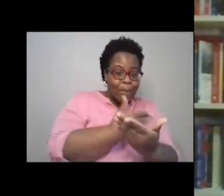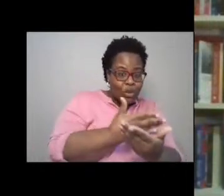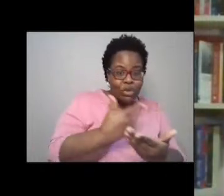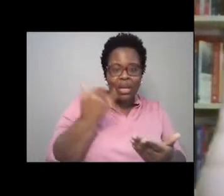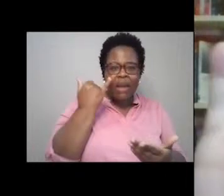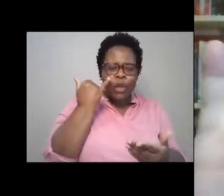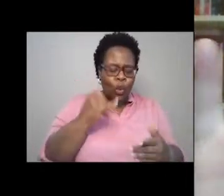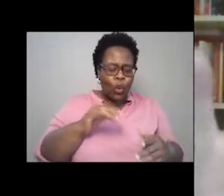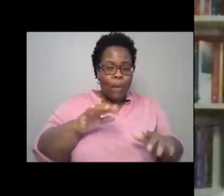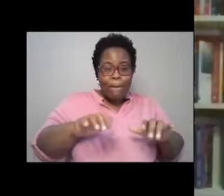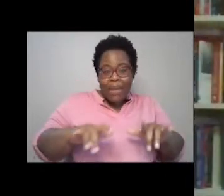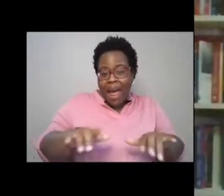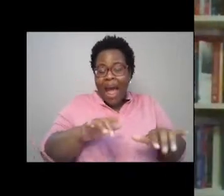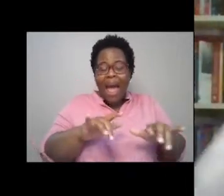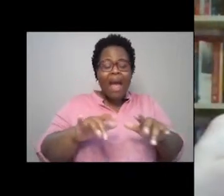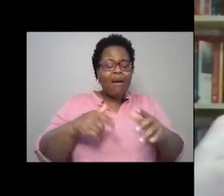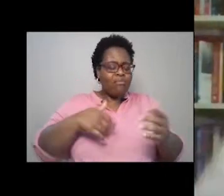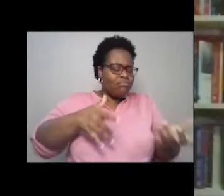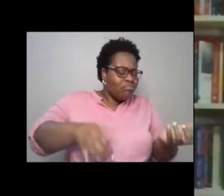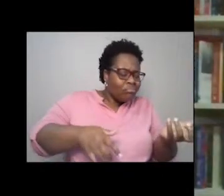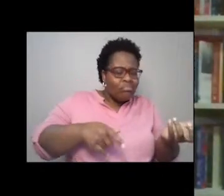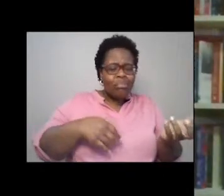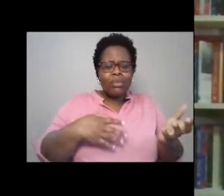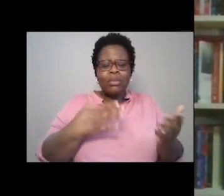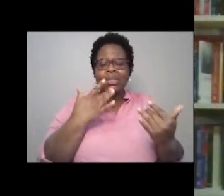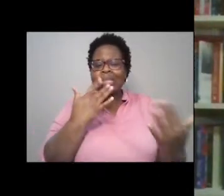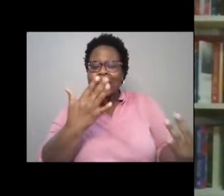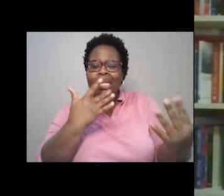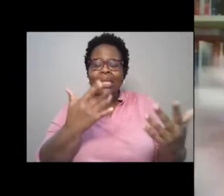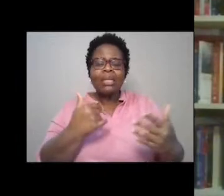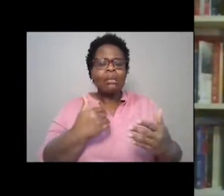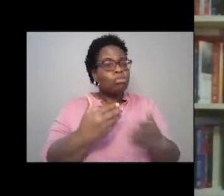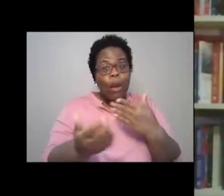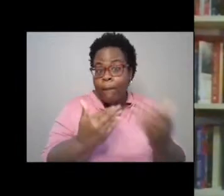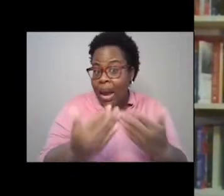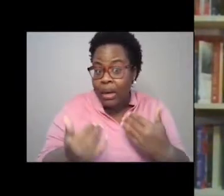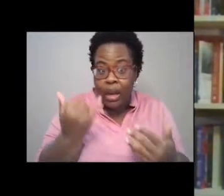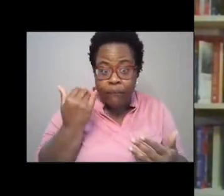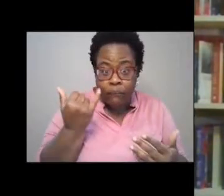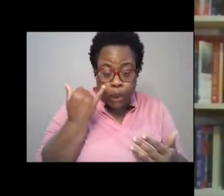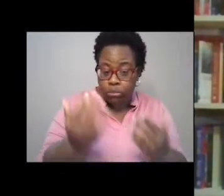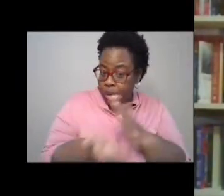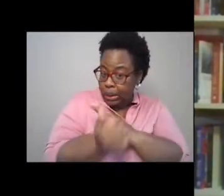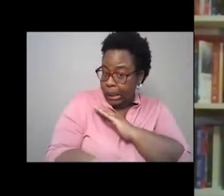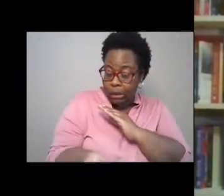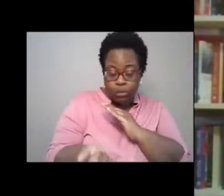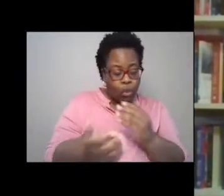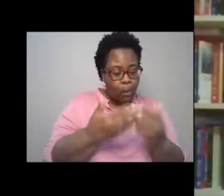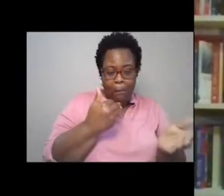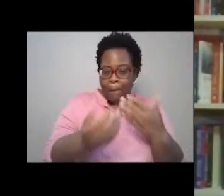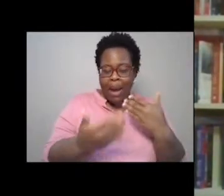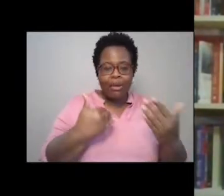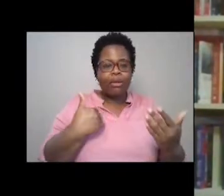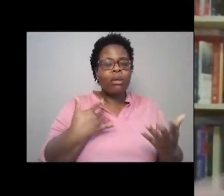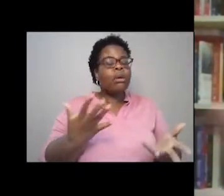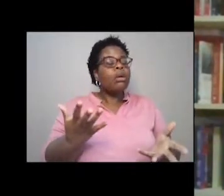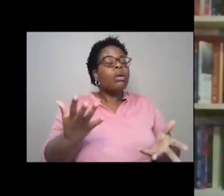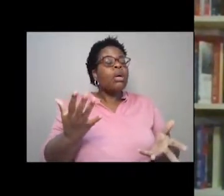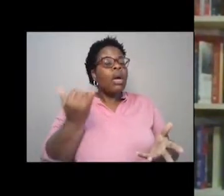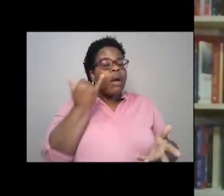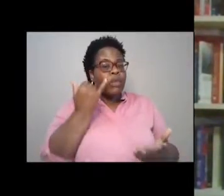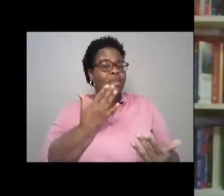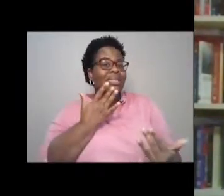good, that's a judgment that has no reality in your brain. If you play music and sing,